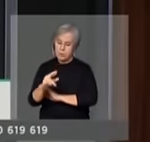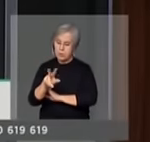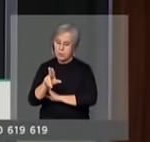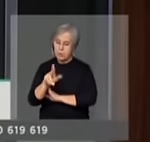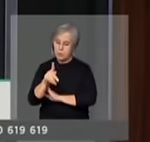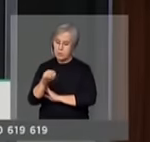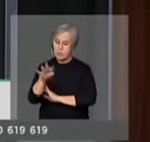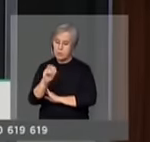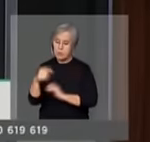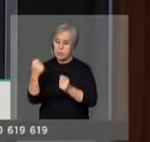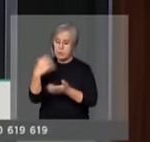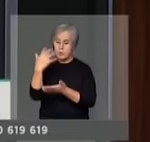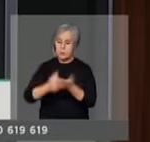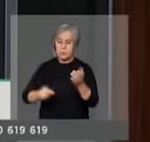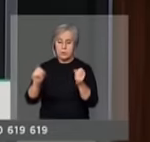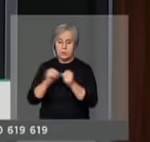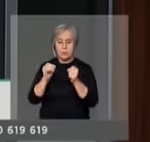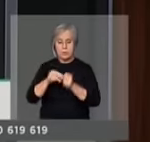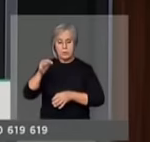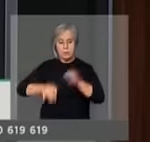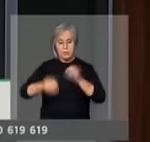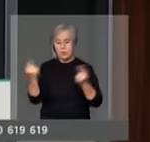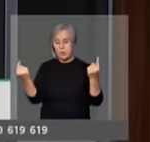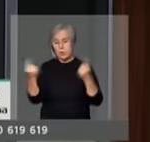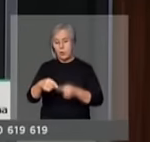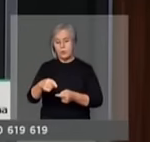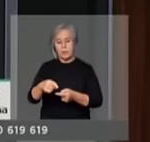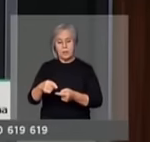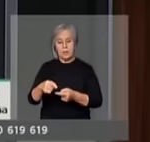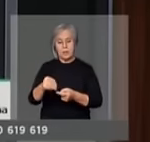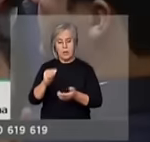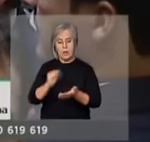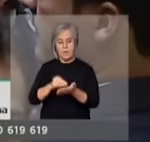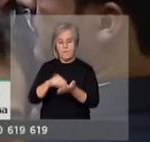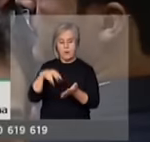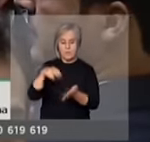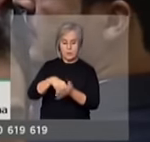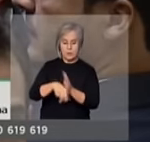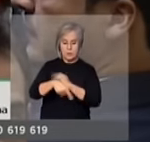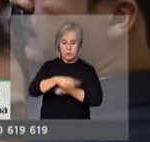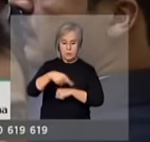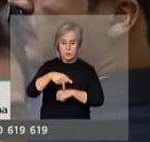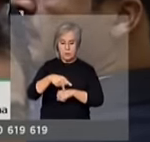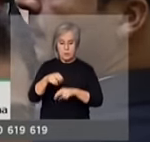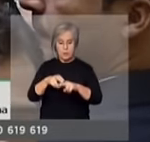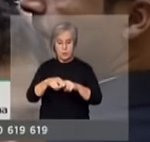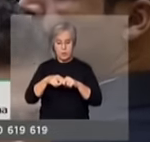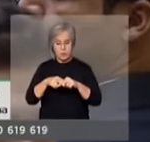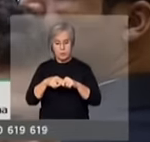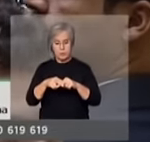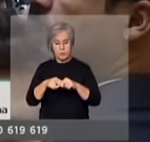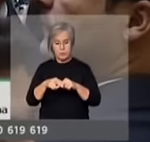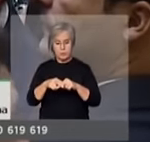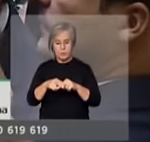impassioned call for his removal, saying that Cunha was corrupt and that he had to go for justice to prevail, before chanting